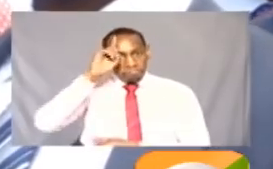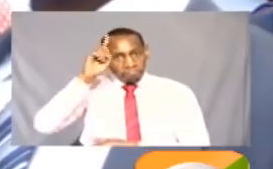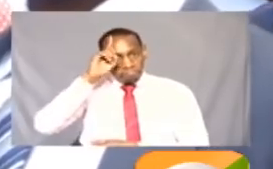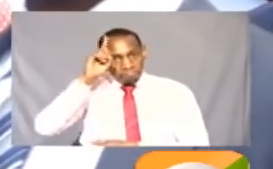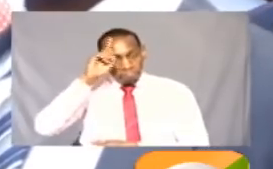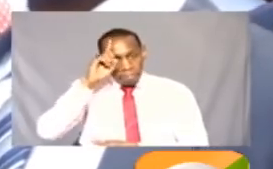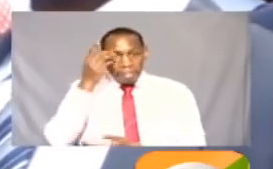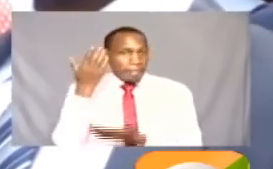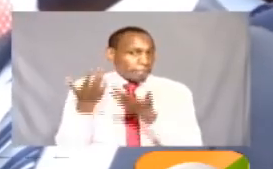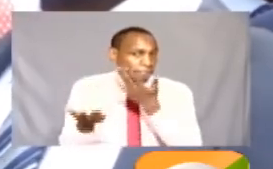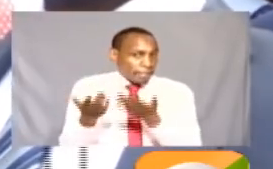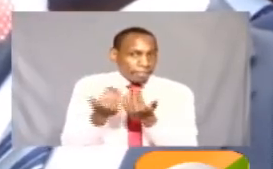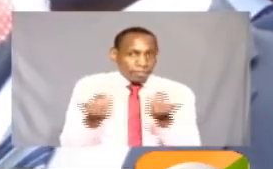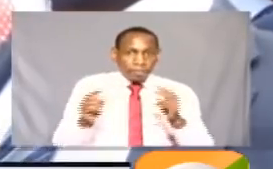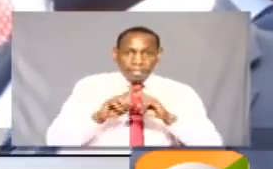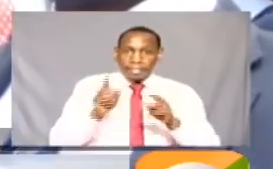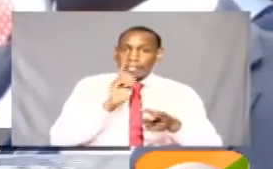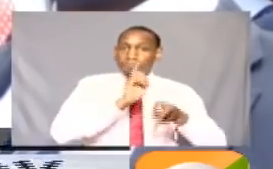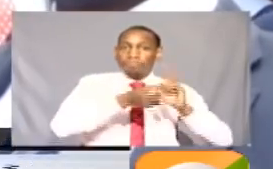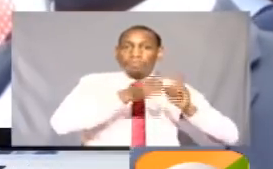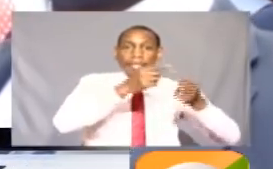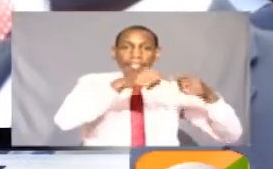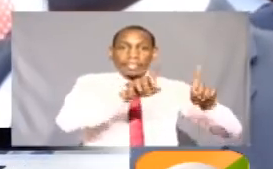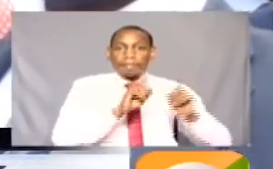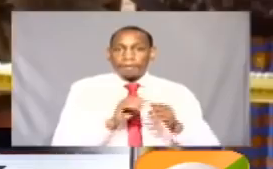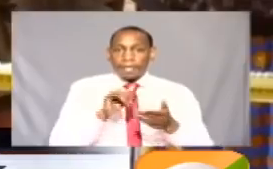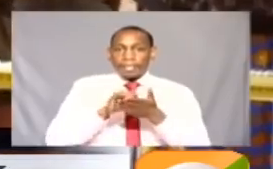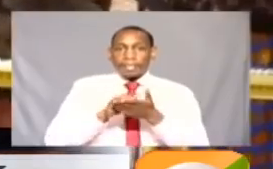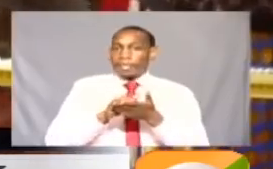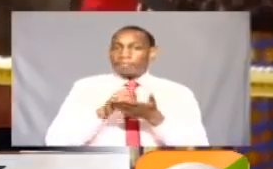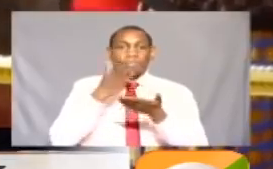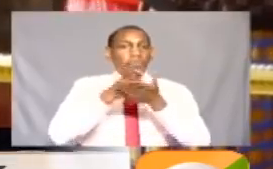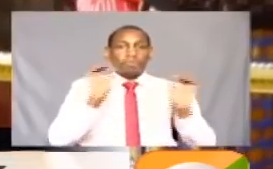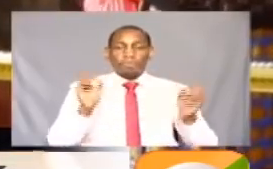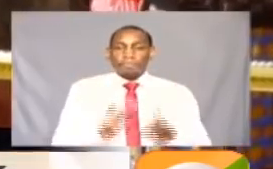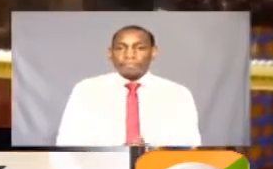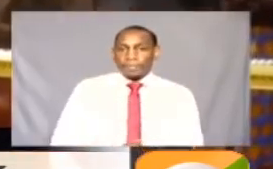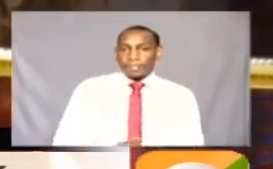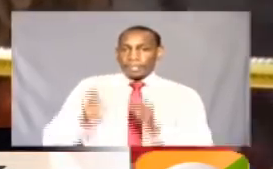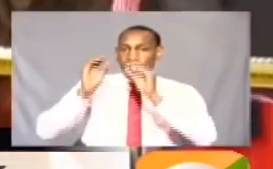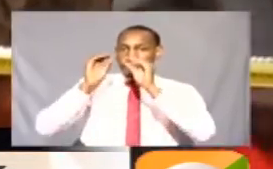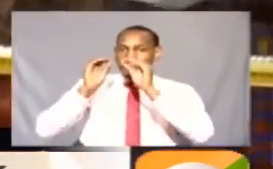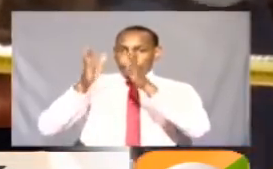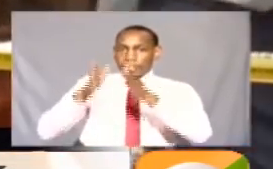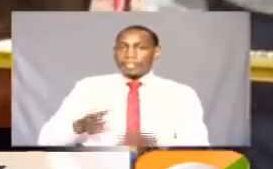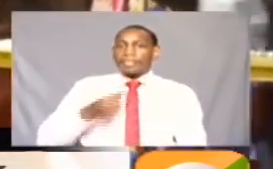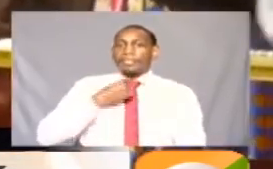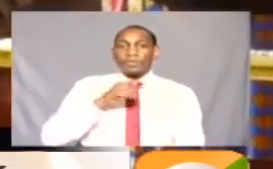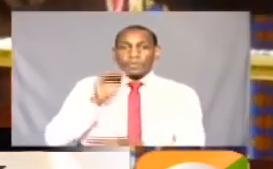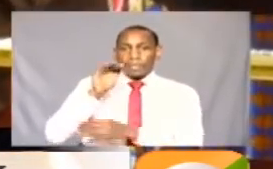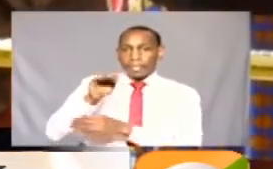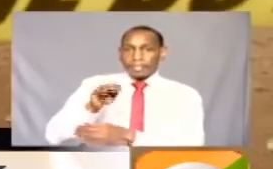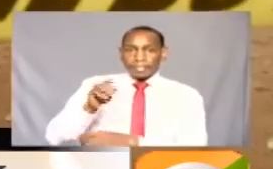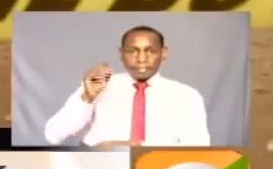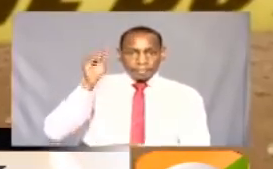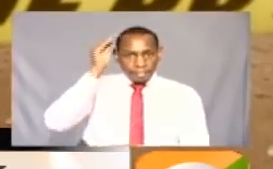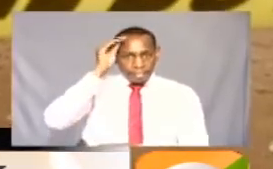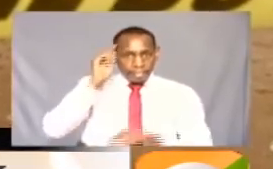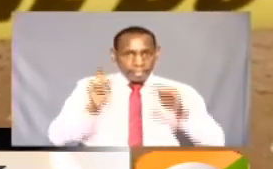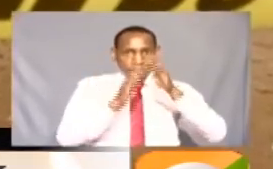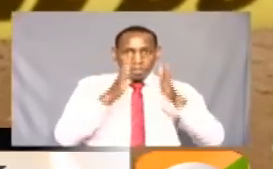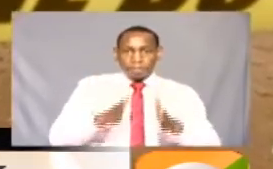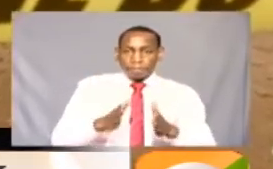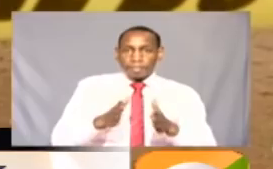well, the children started running on their own. That is hogwash. Teachers Union COPET has called on the Education CS to set in